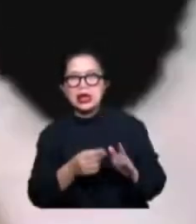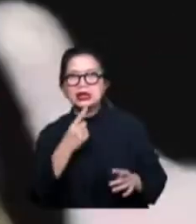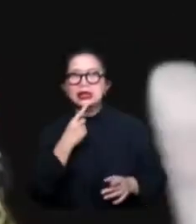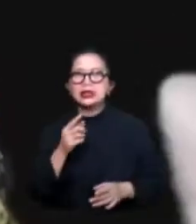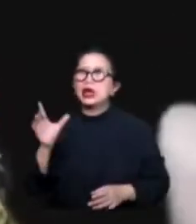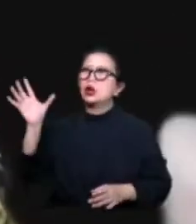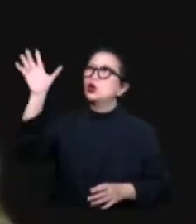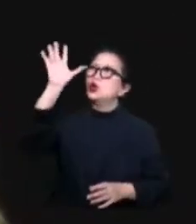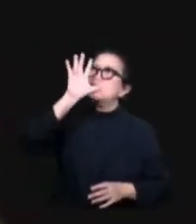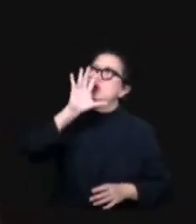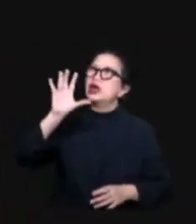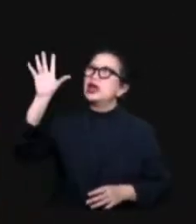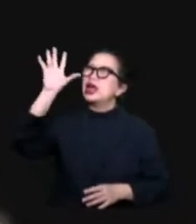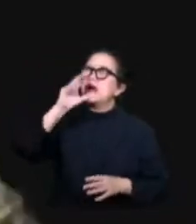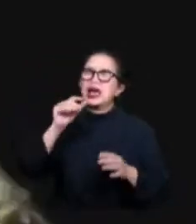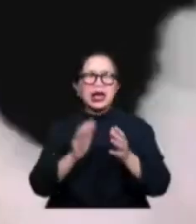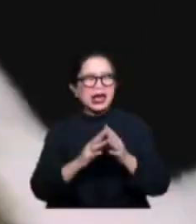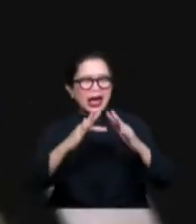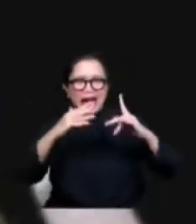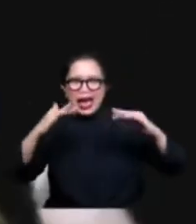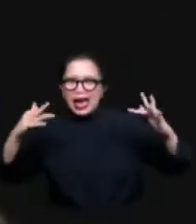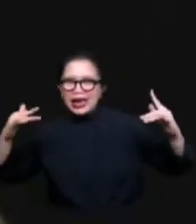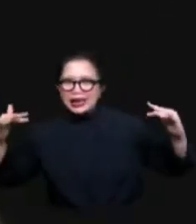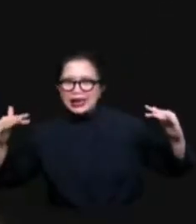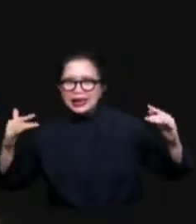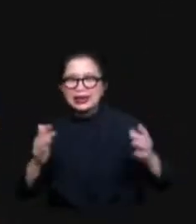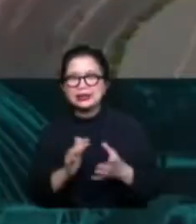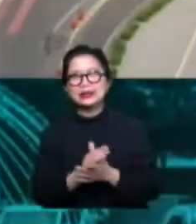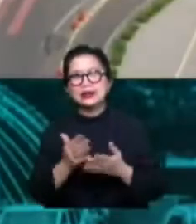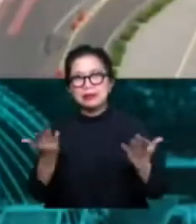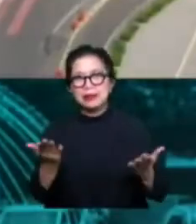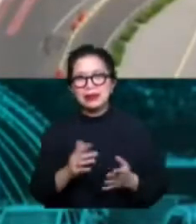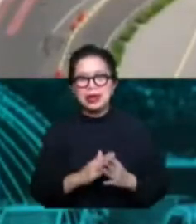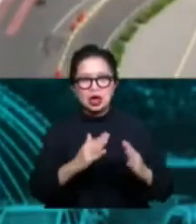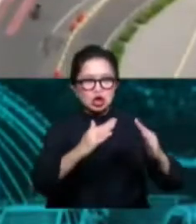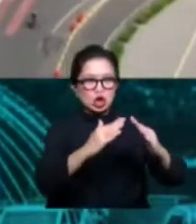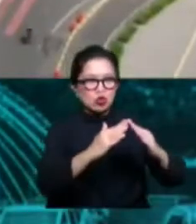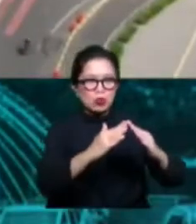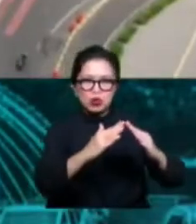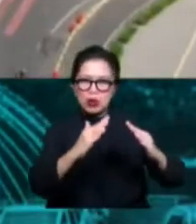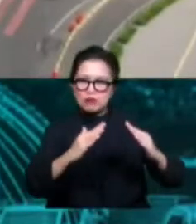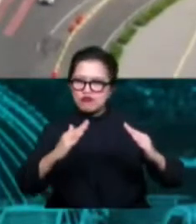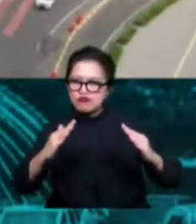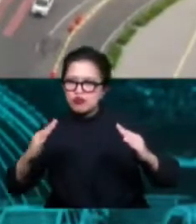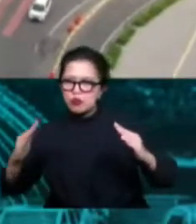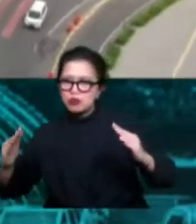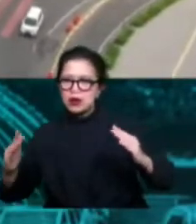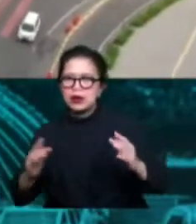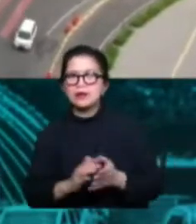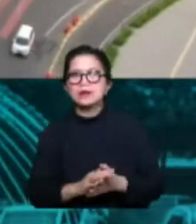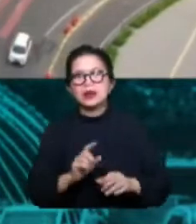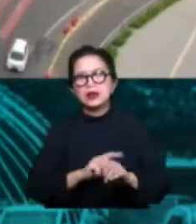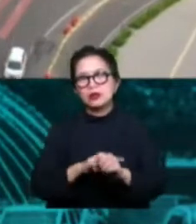and ventilations. And like in COVID, you know, we need